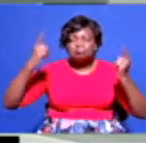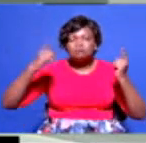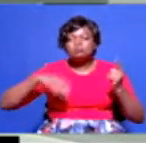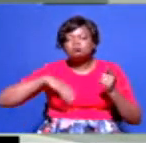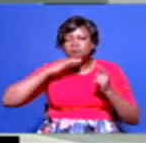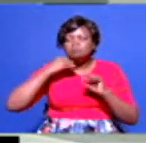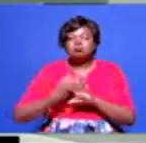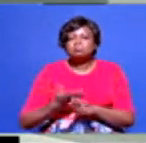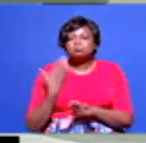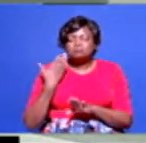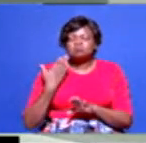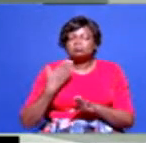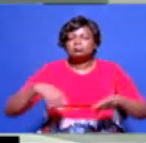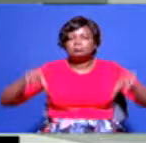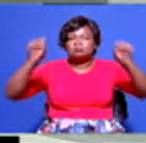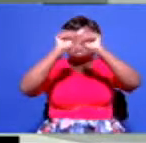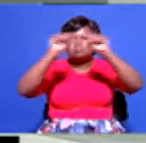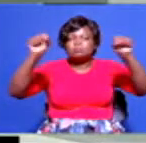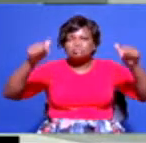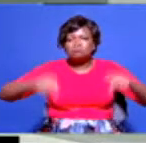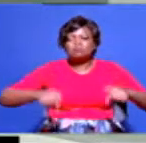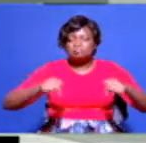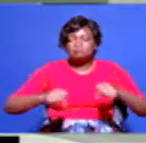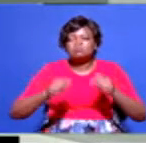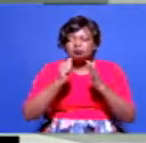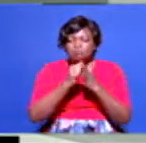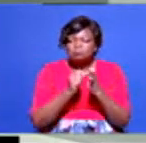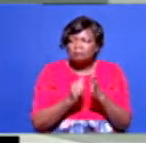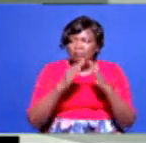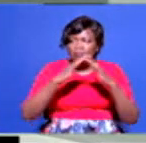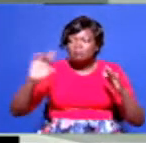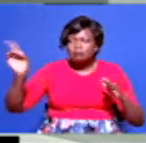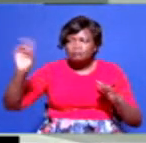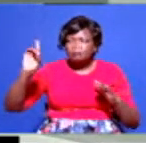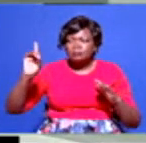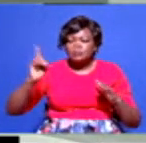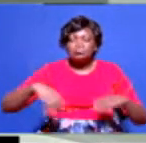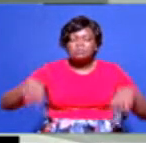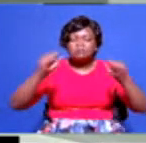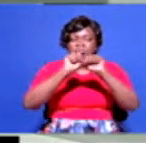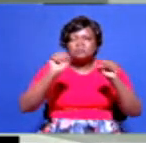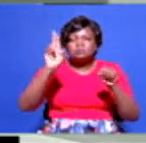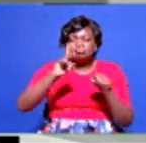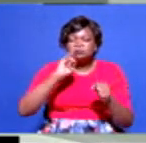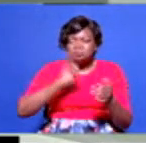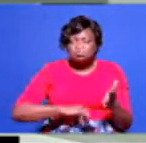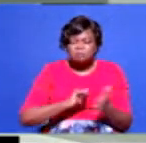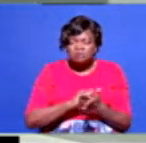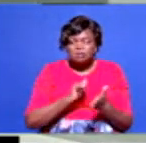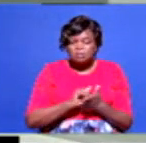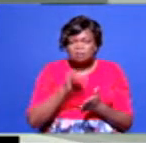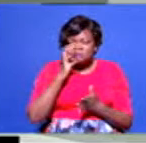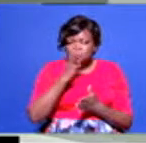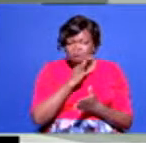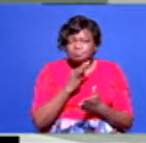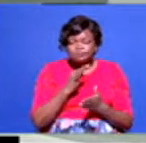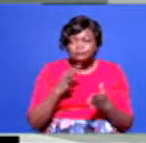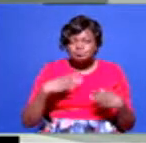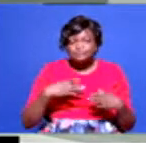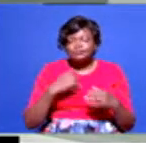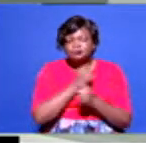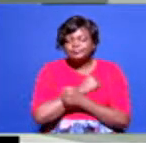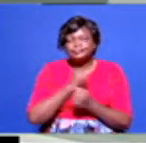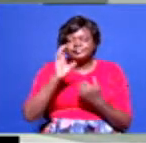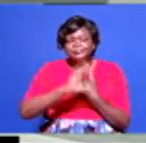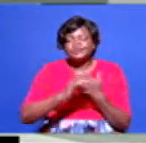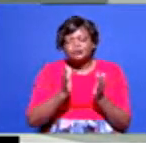head of state today at State House, Nairobi, President Kenyatta described the late Kibaki as a patriot whose legacy of